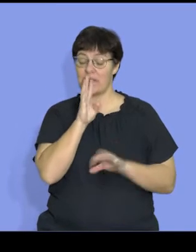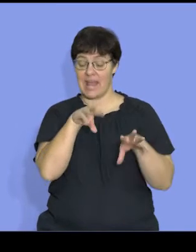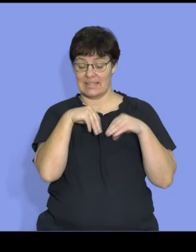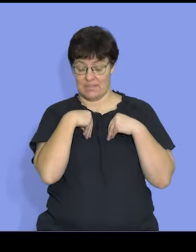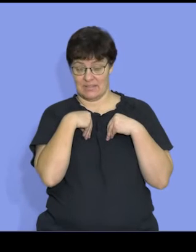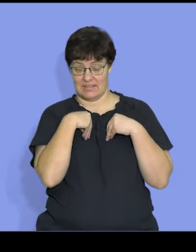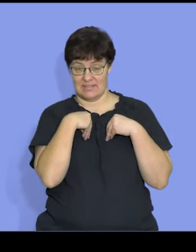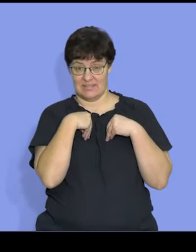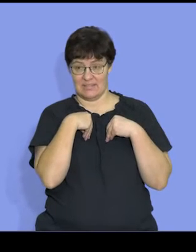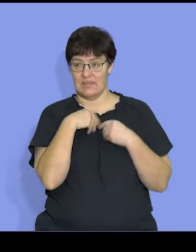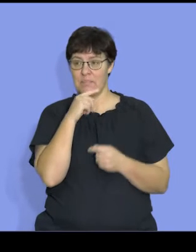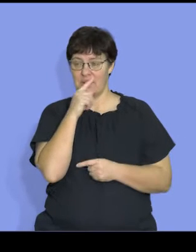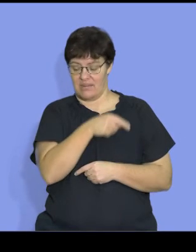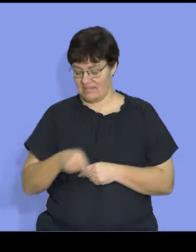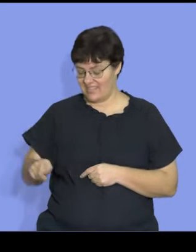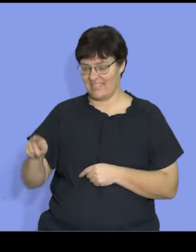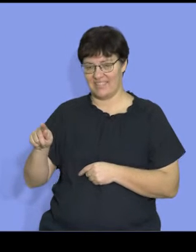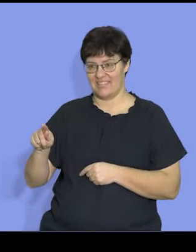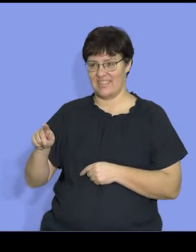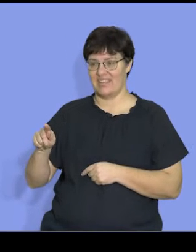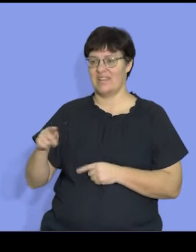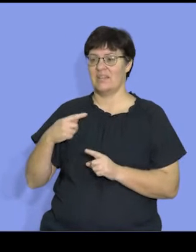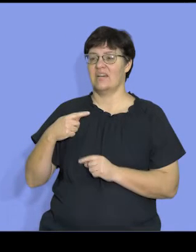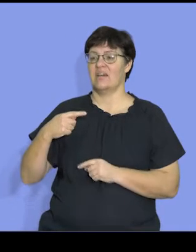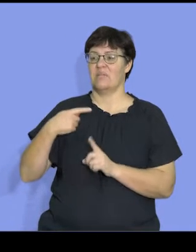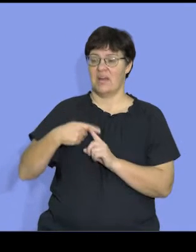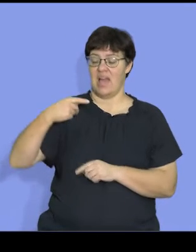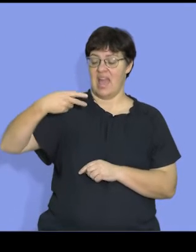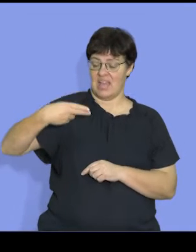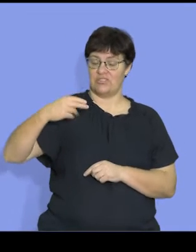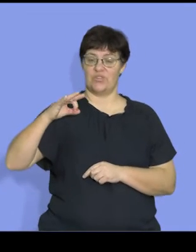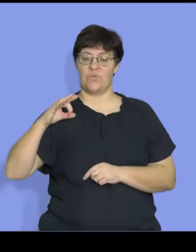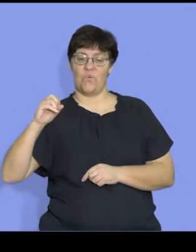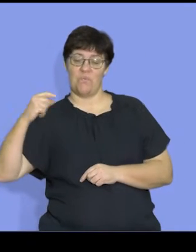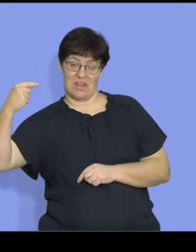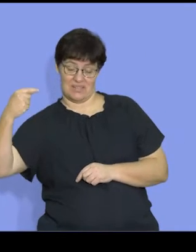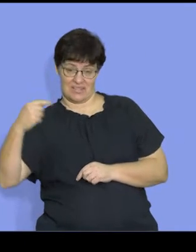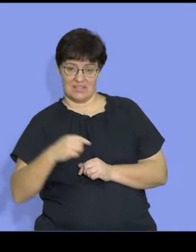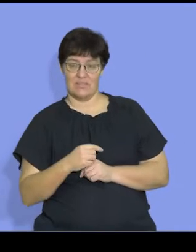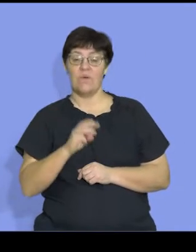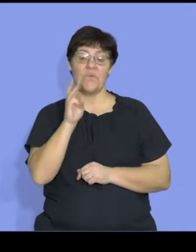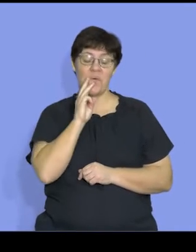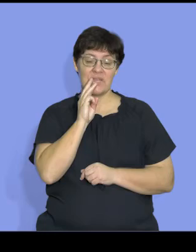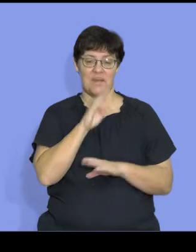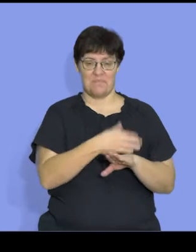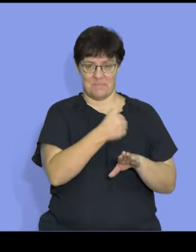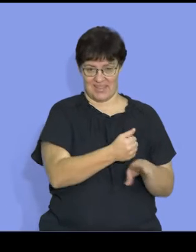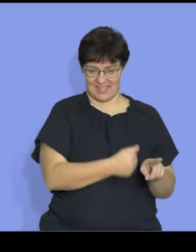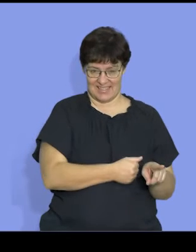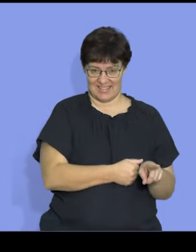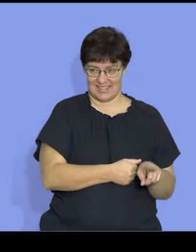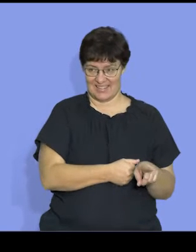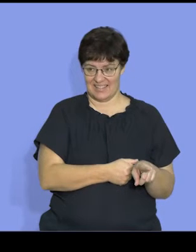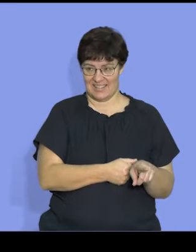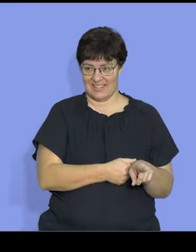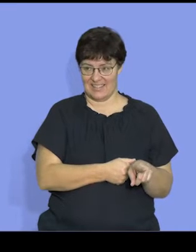accepts, it gives us the hydronium ion, right? So if water is a base, it means that the